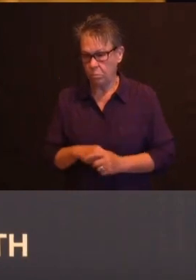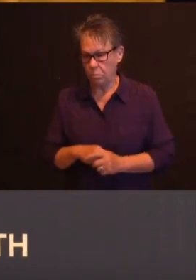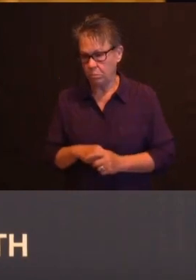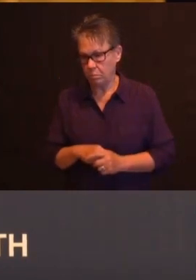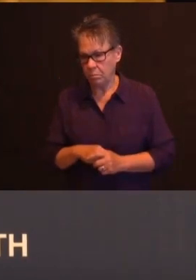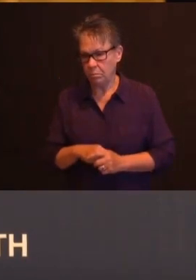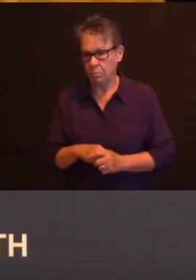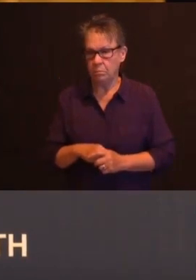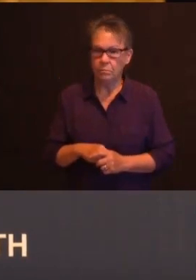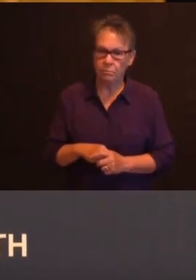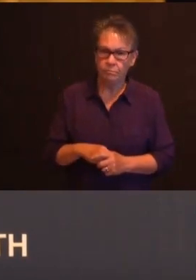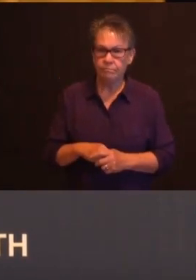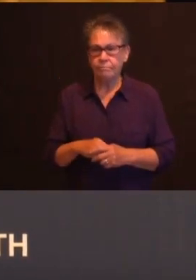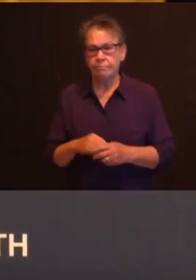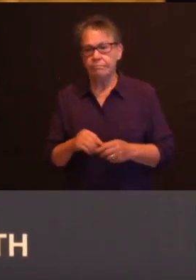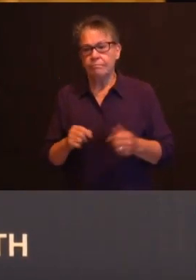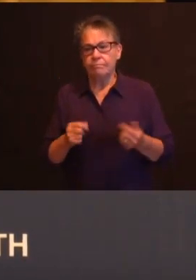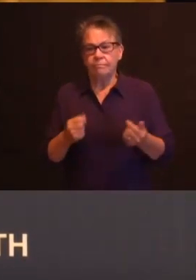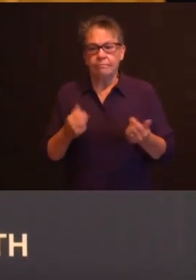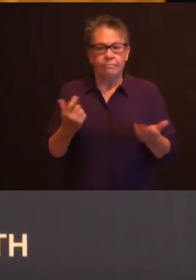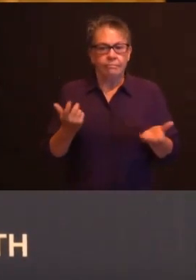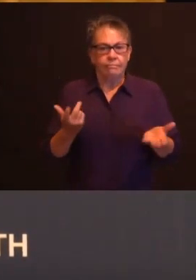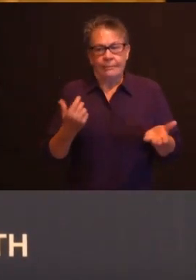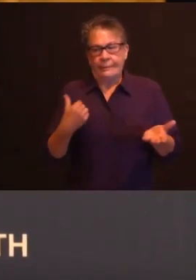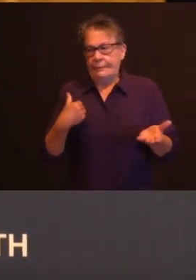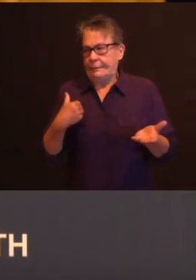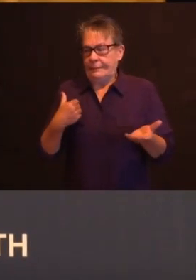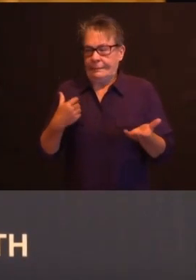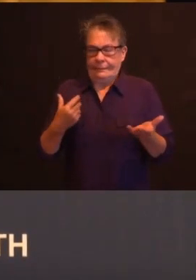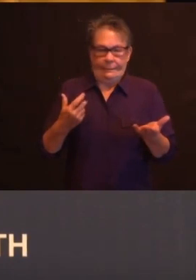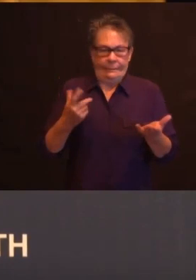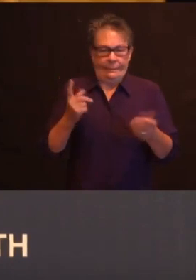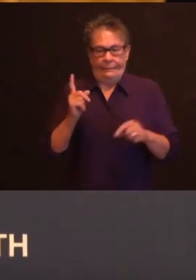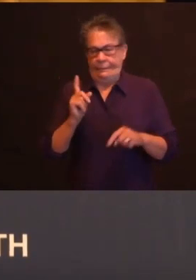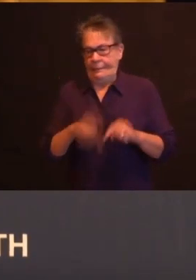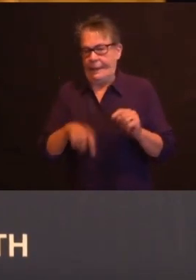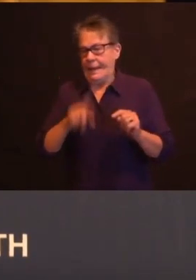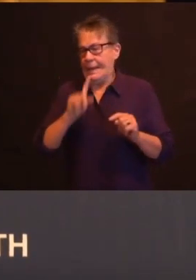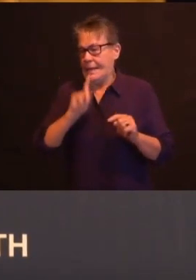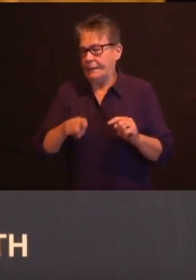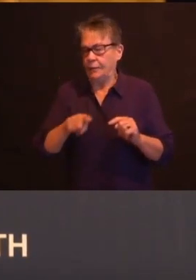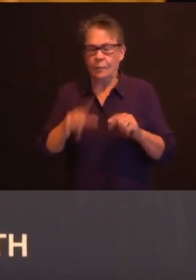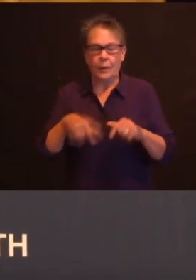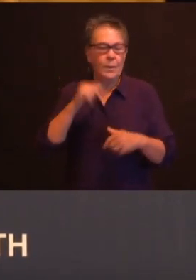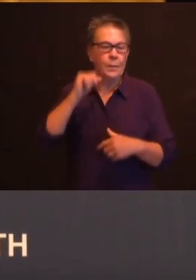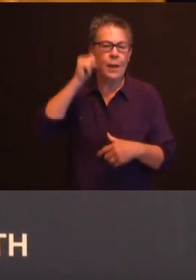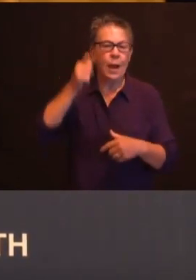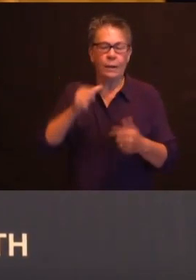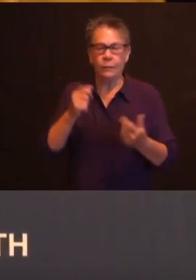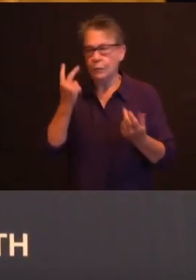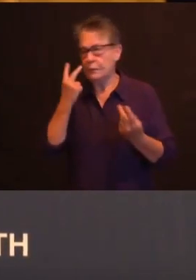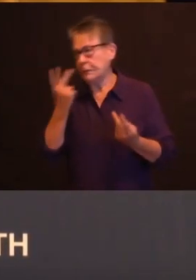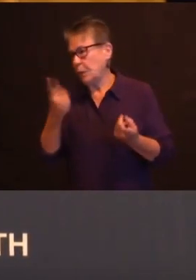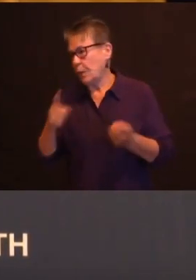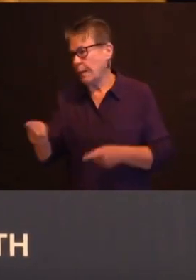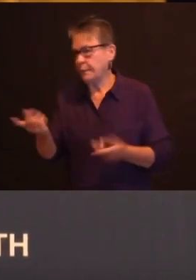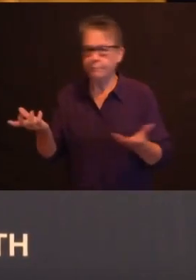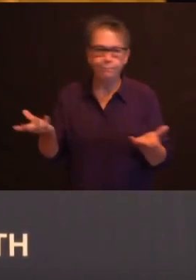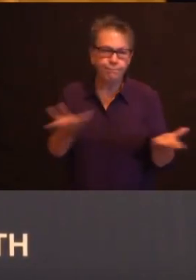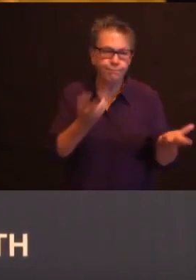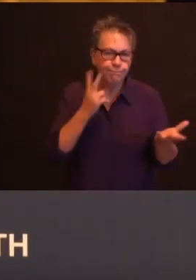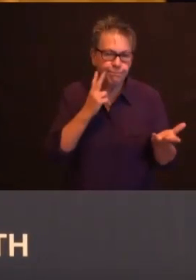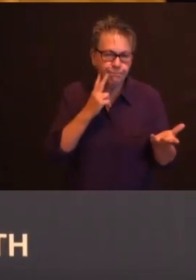number of days to really give this the postmortem that it needs. But obviously we'll be looking at